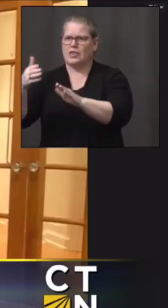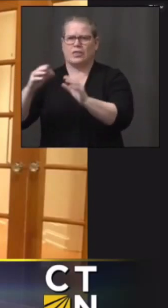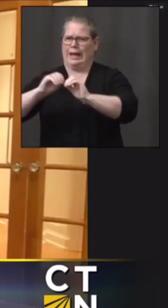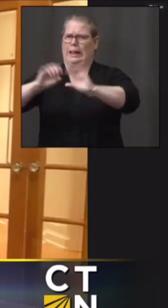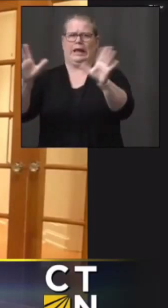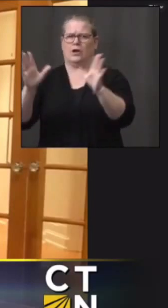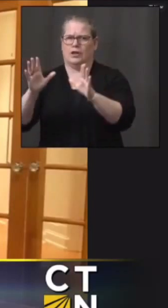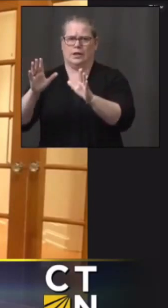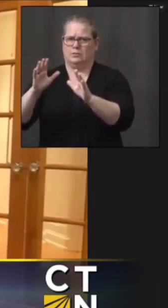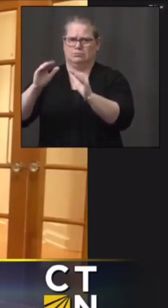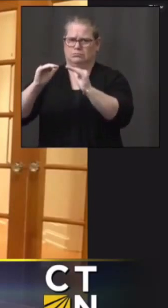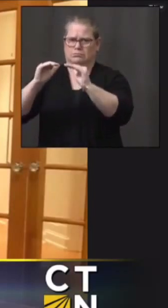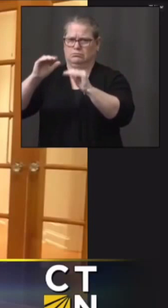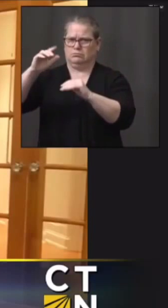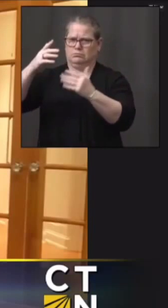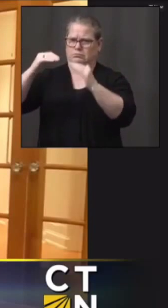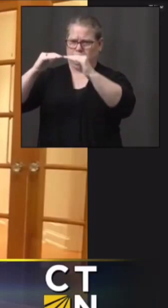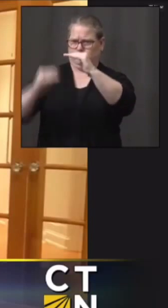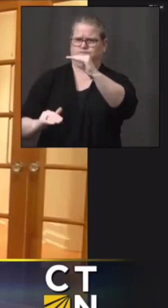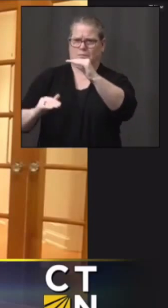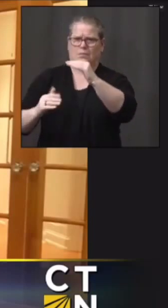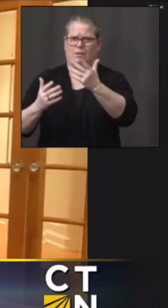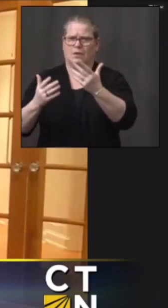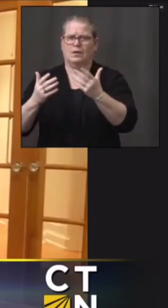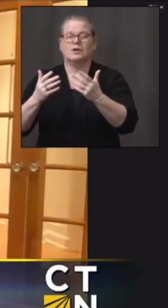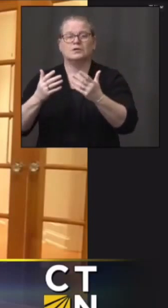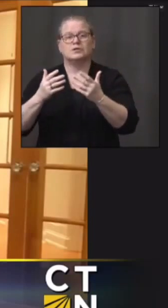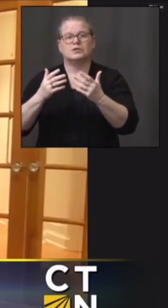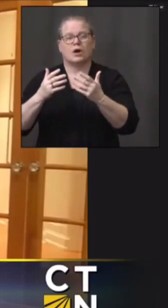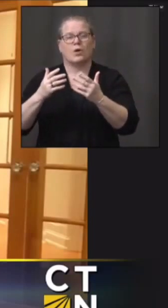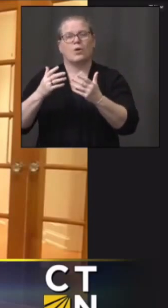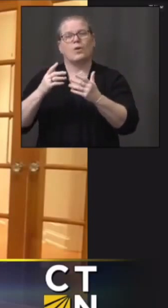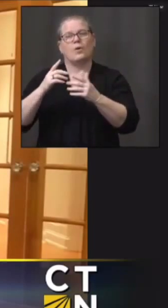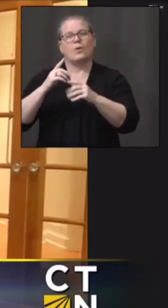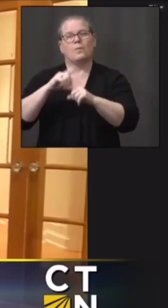And yet mysteriously having huge spikes in pneumonia-related deaths. So